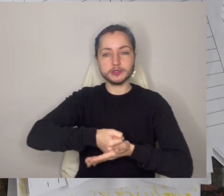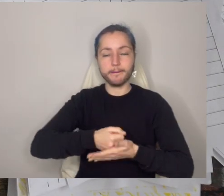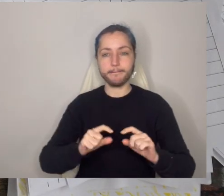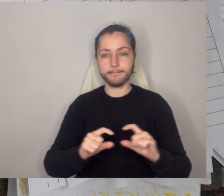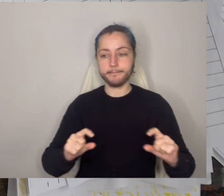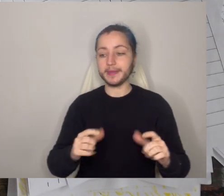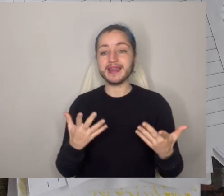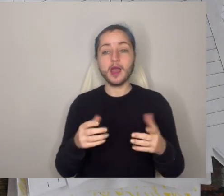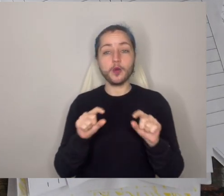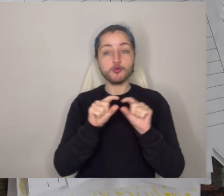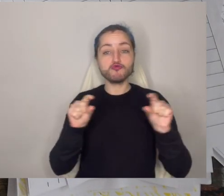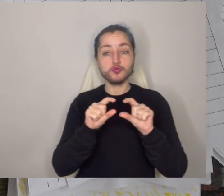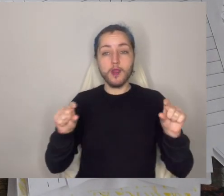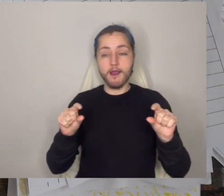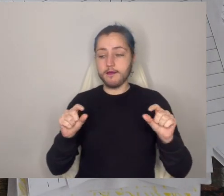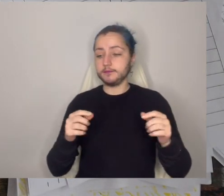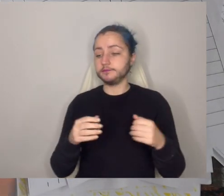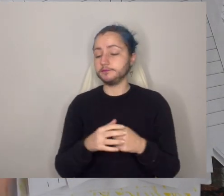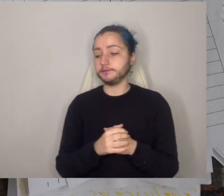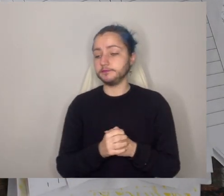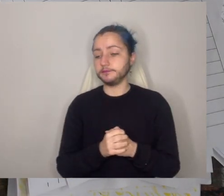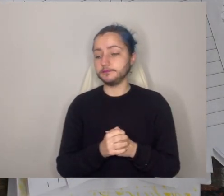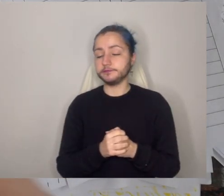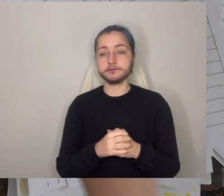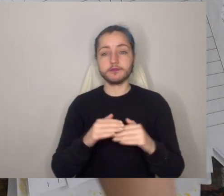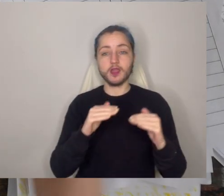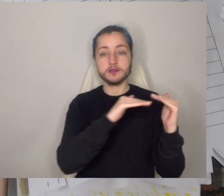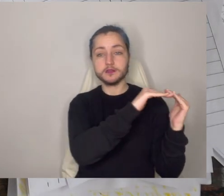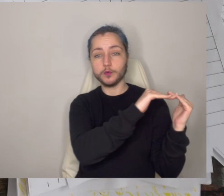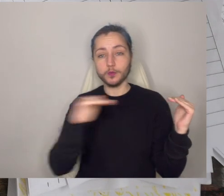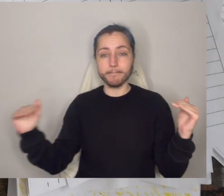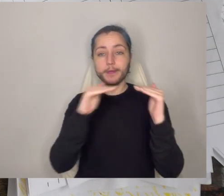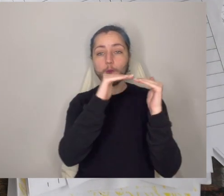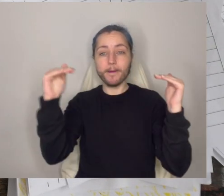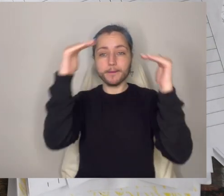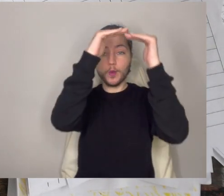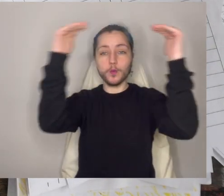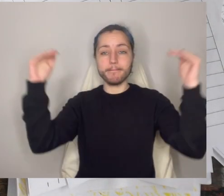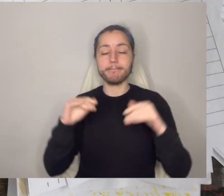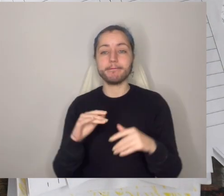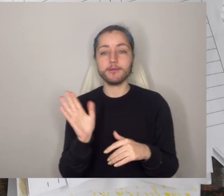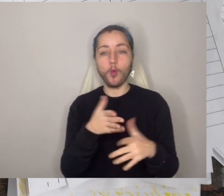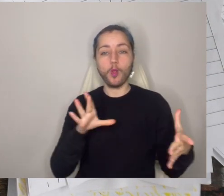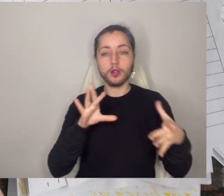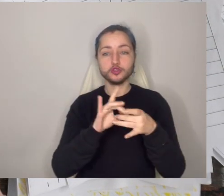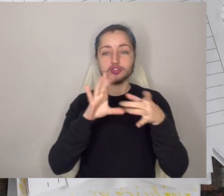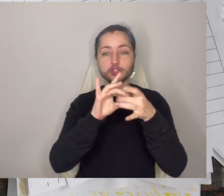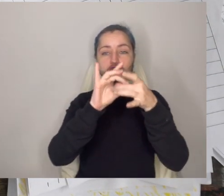draw 1.5 dashes all the way along this edge.